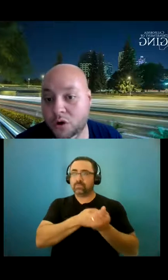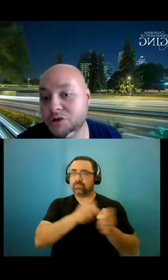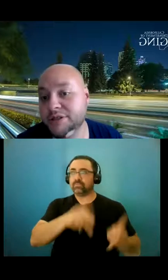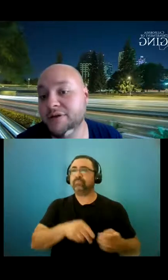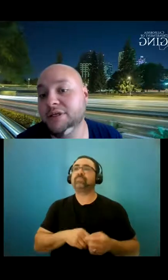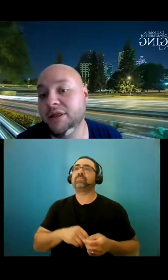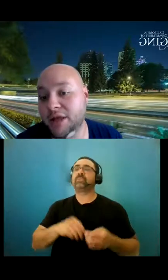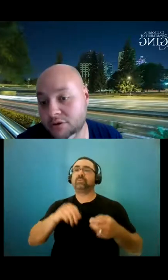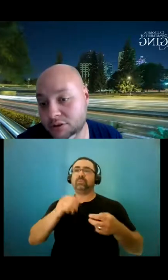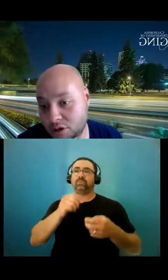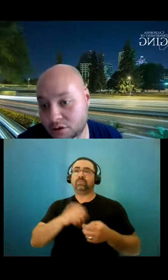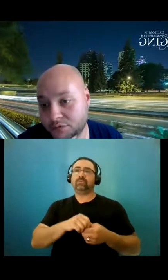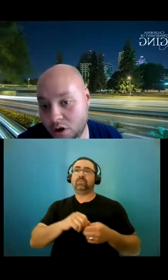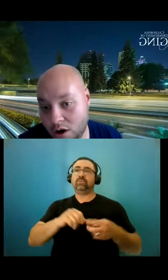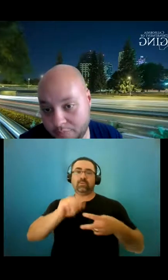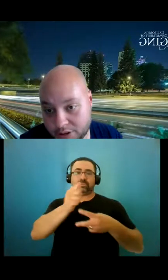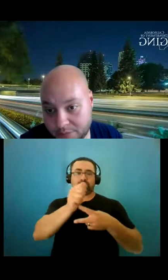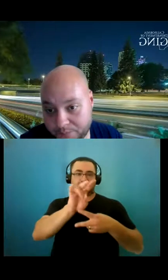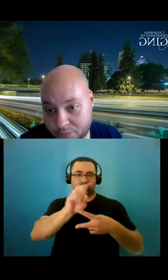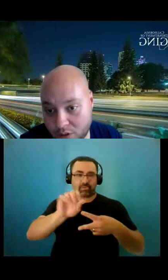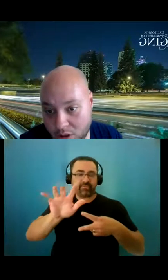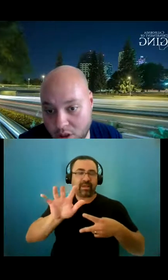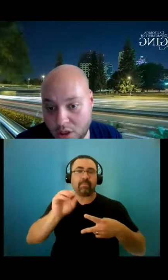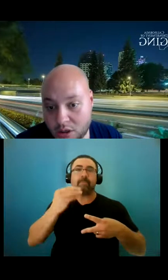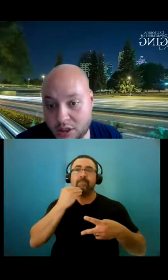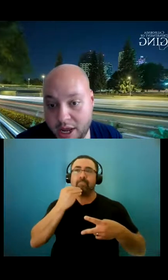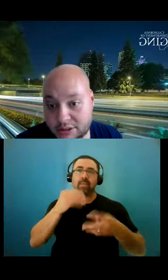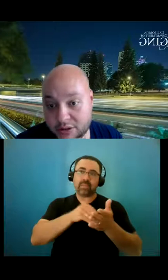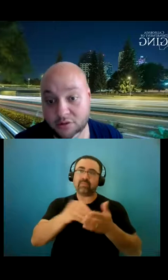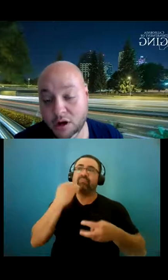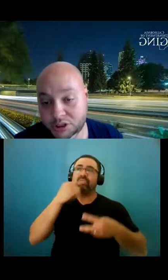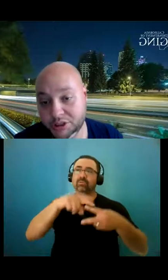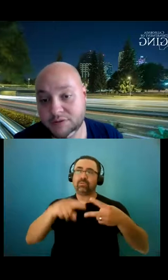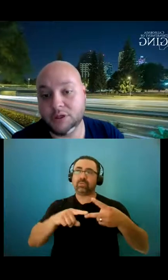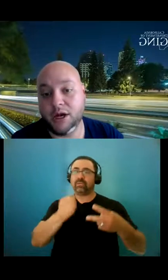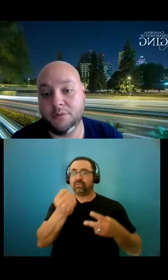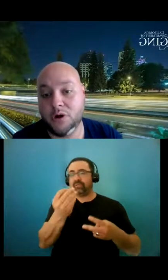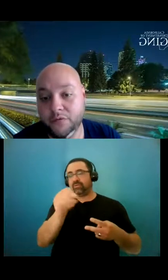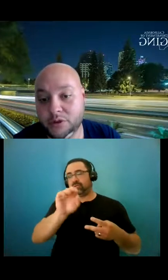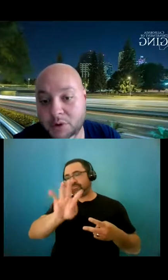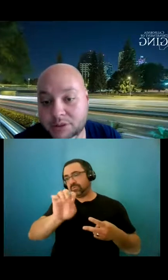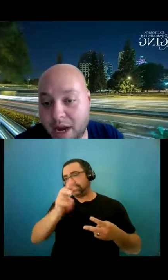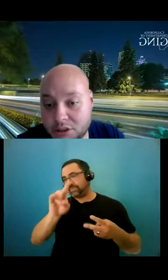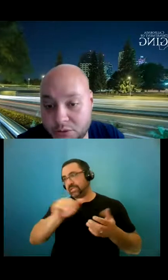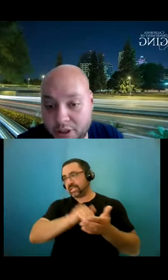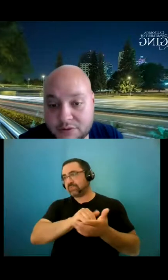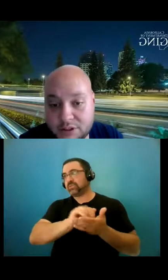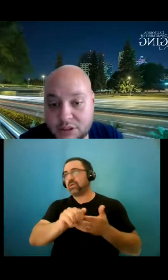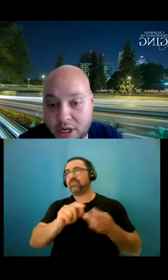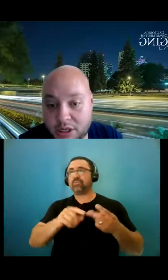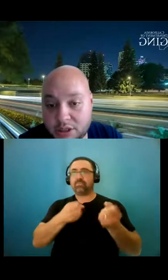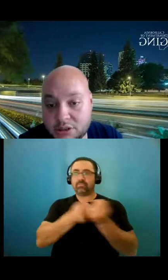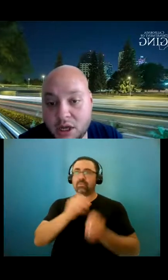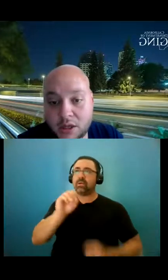and $417,000 for our ombudsman. The next and the largest COVID response package that we have seen